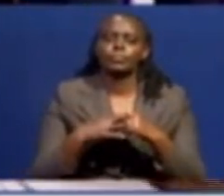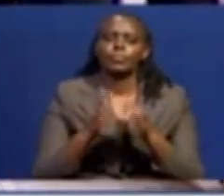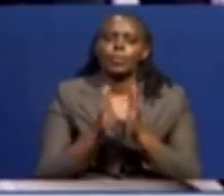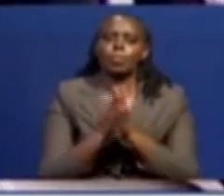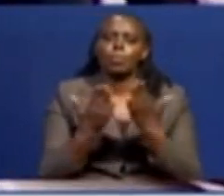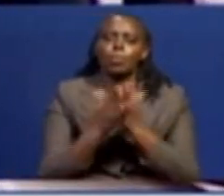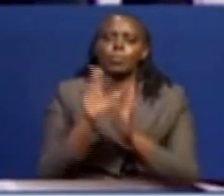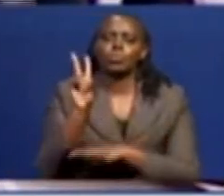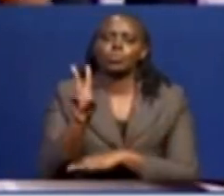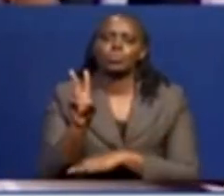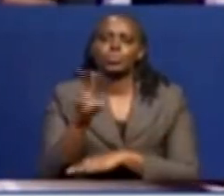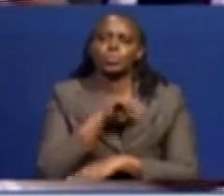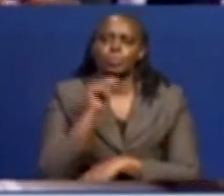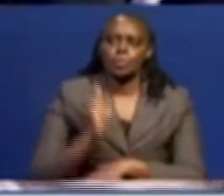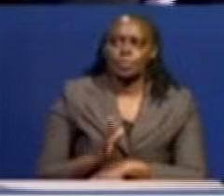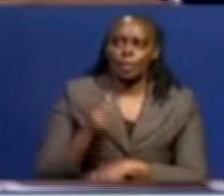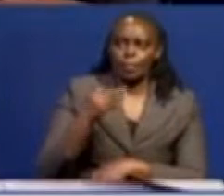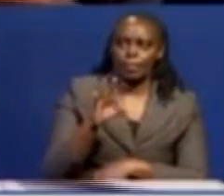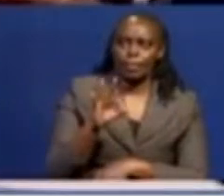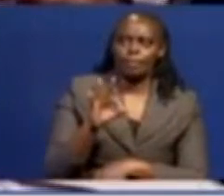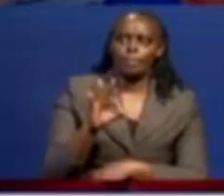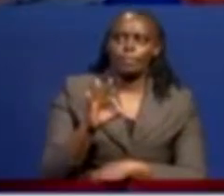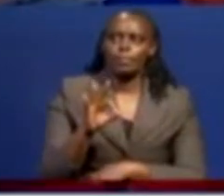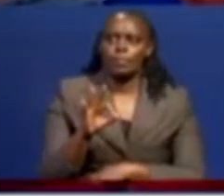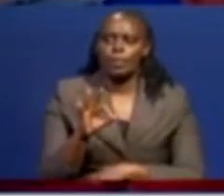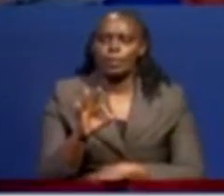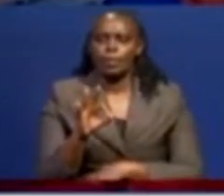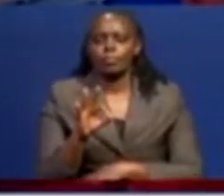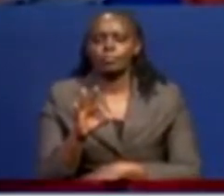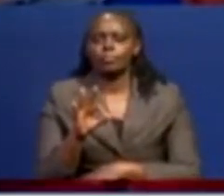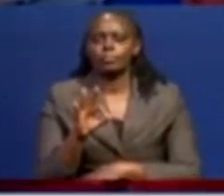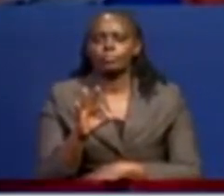198. Volume 2. Honorable senators, if you